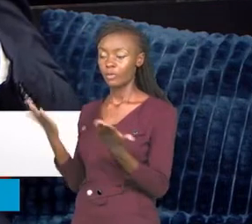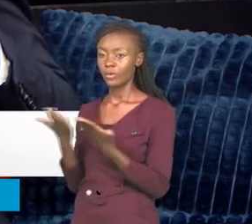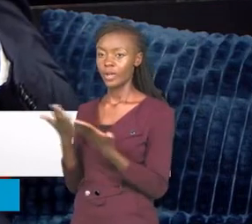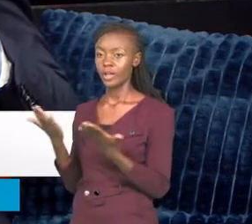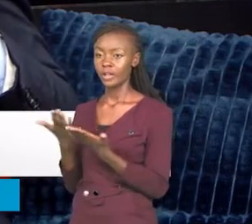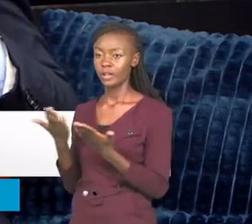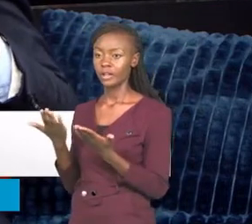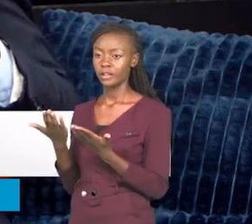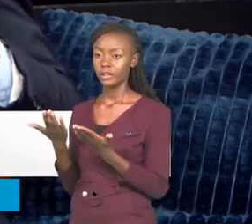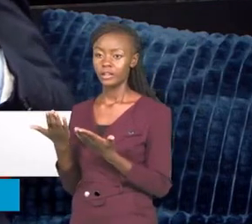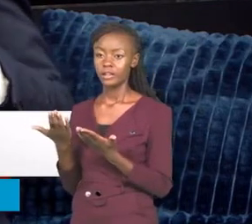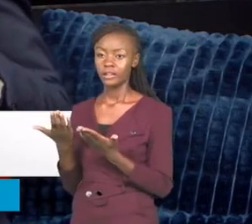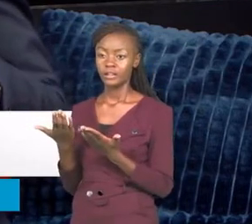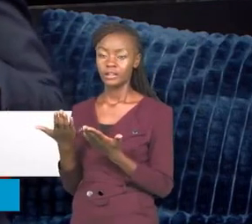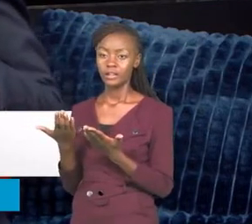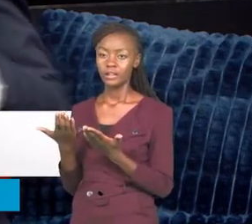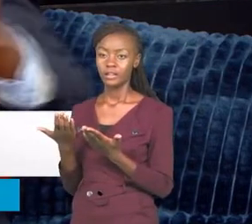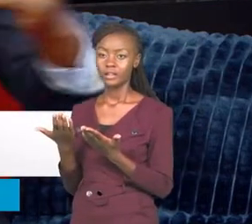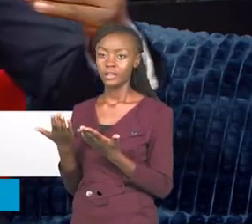from around,